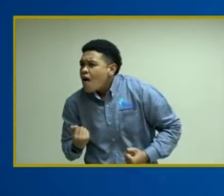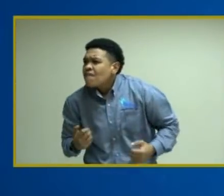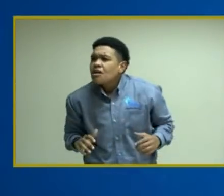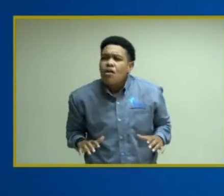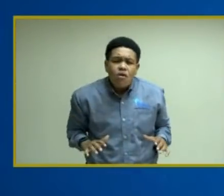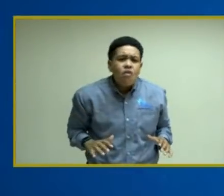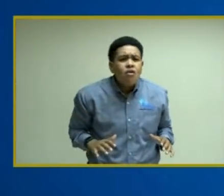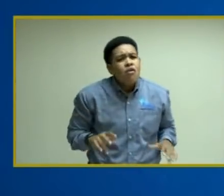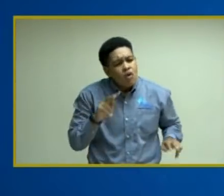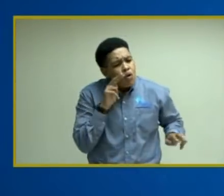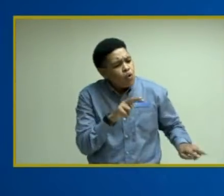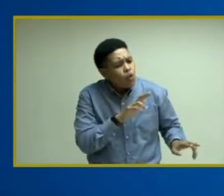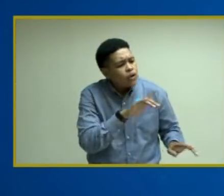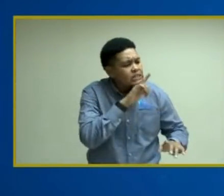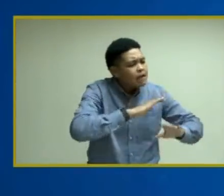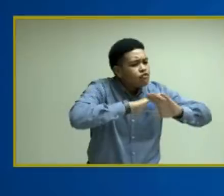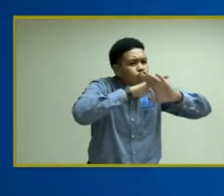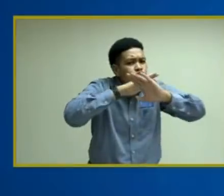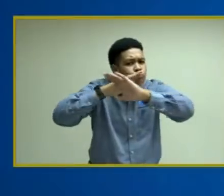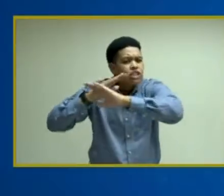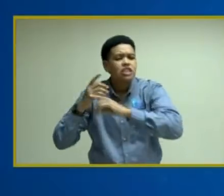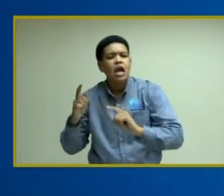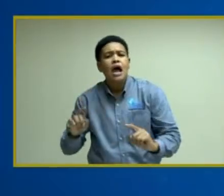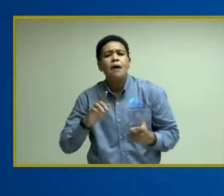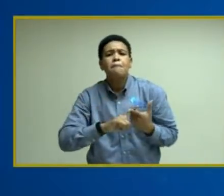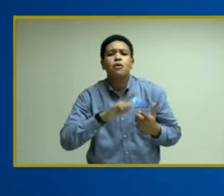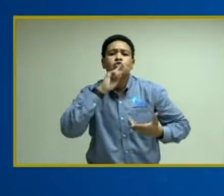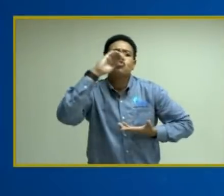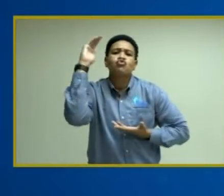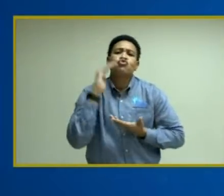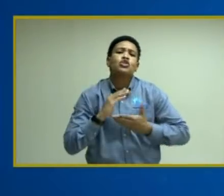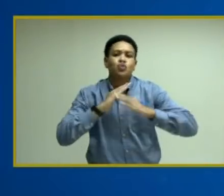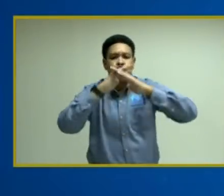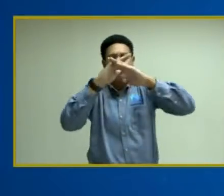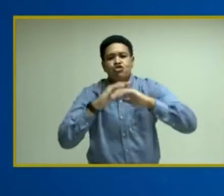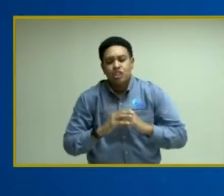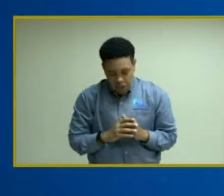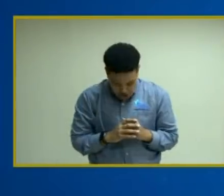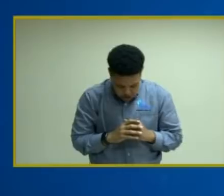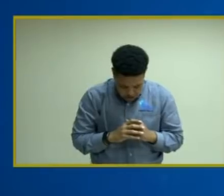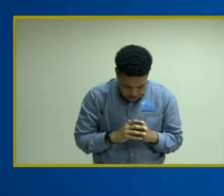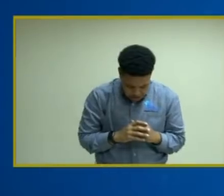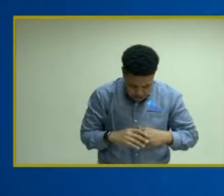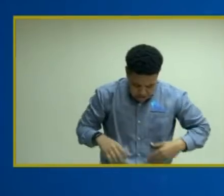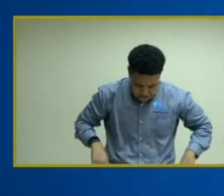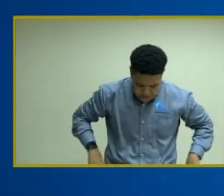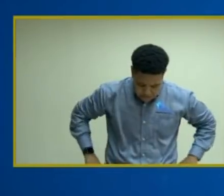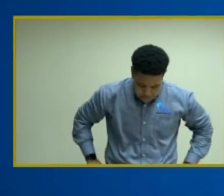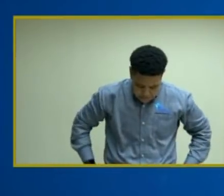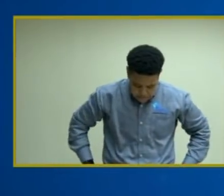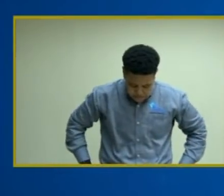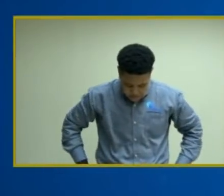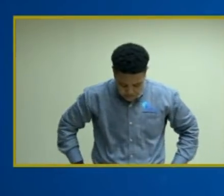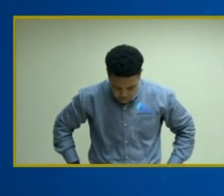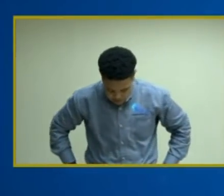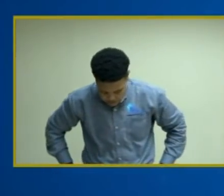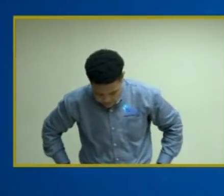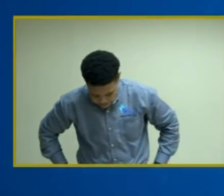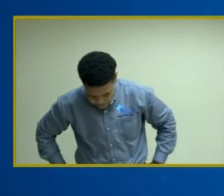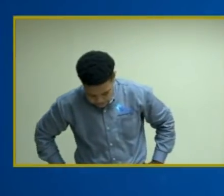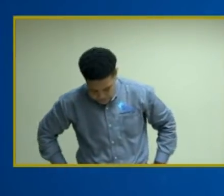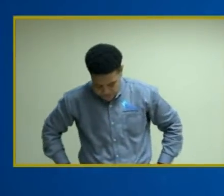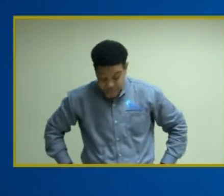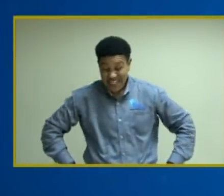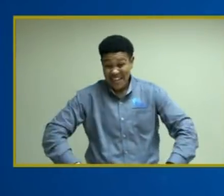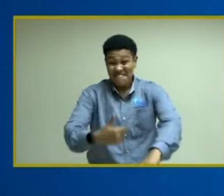in looking at restrictions and reducing restrictions. In terms of our vaccination